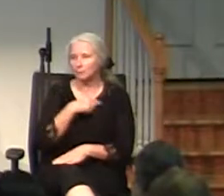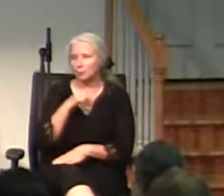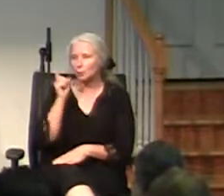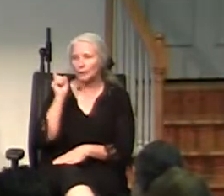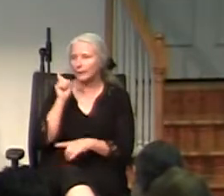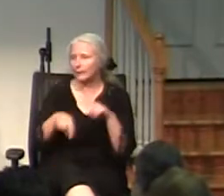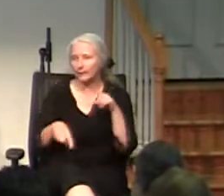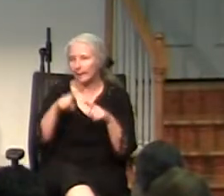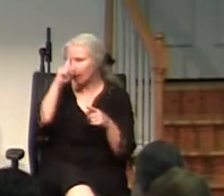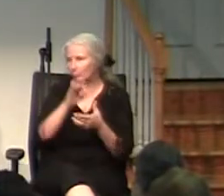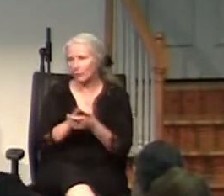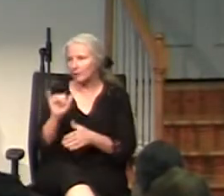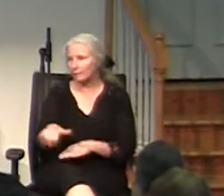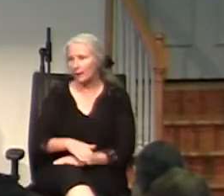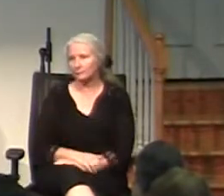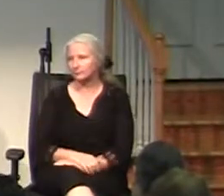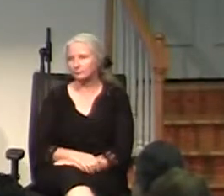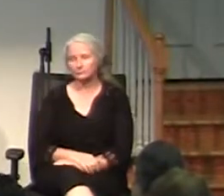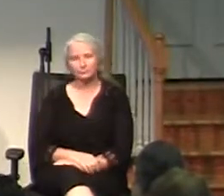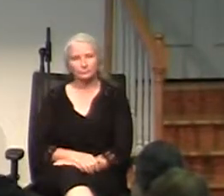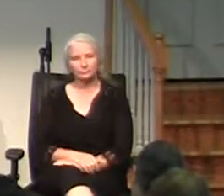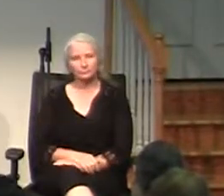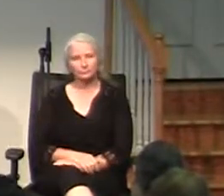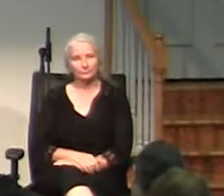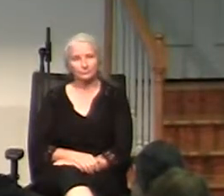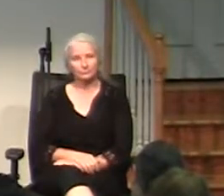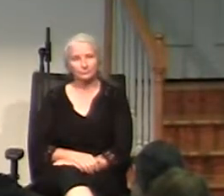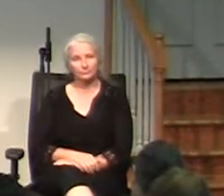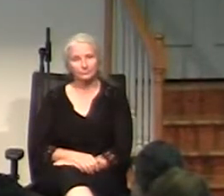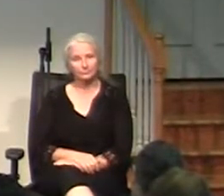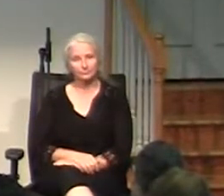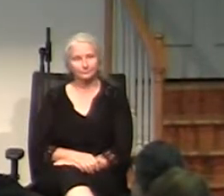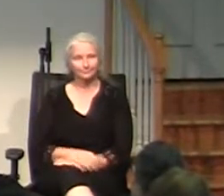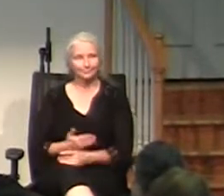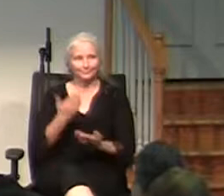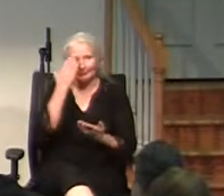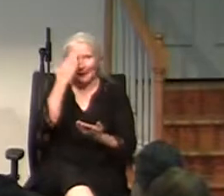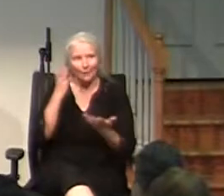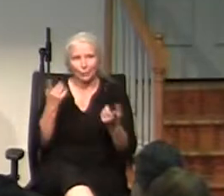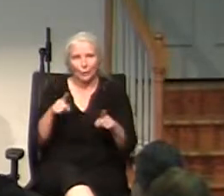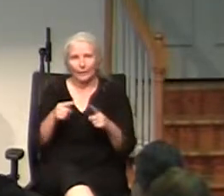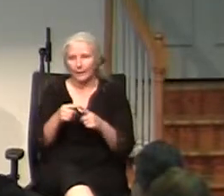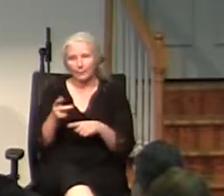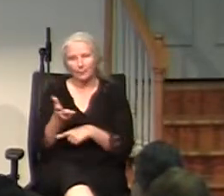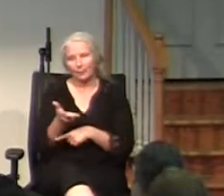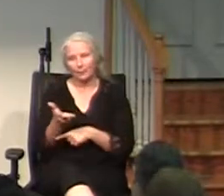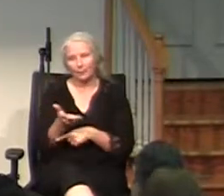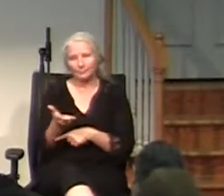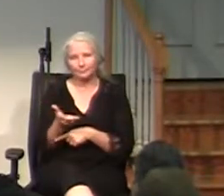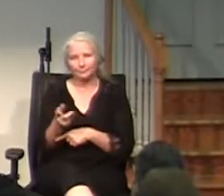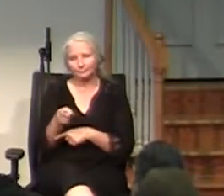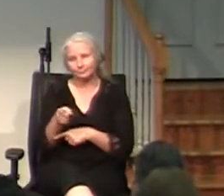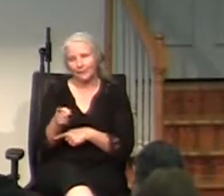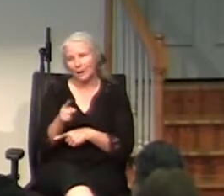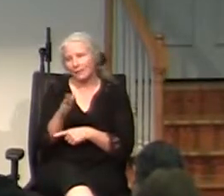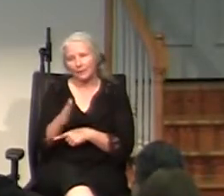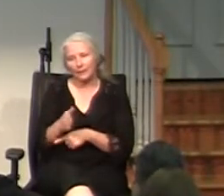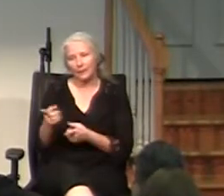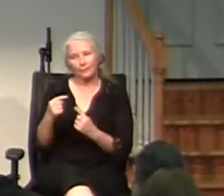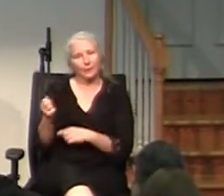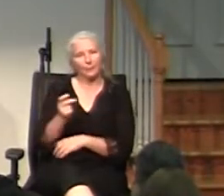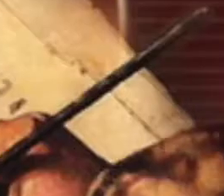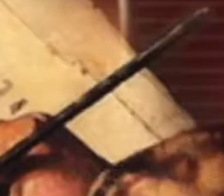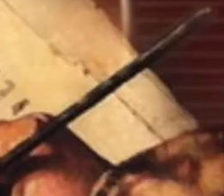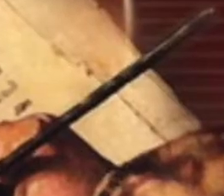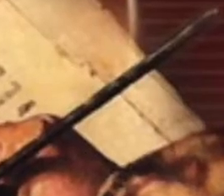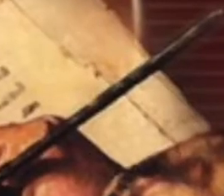they did not, but they were going into the ministry. And I don't know what happened to them. They never came back, so... but let's take a look